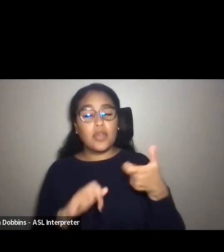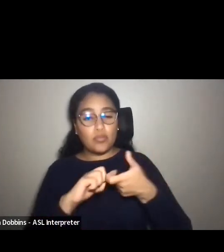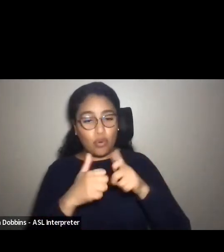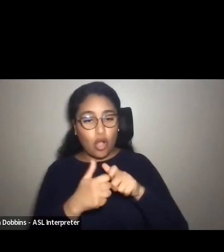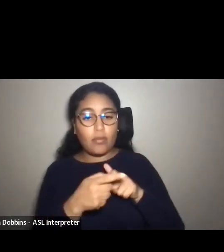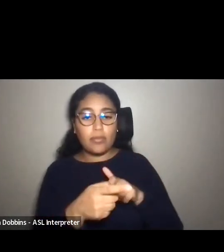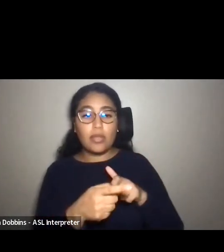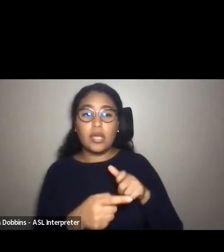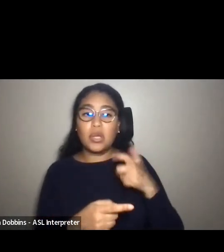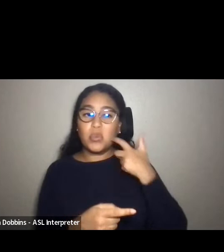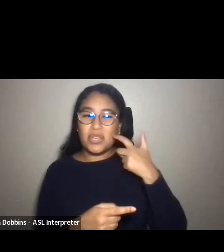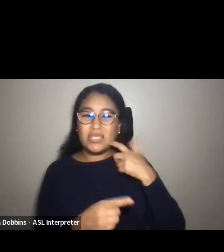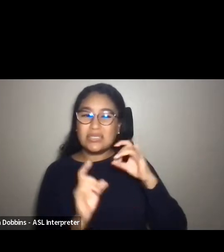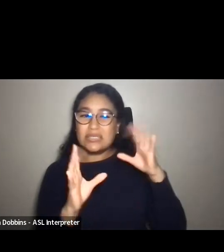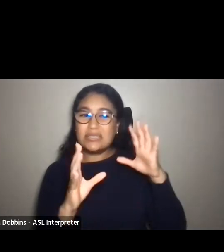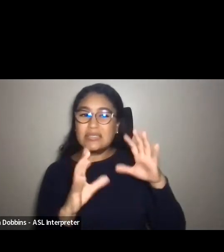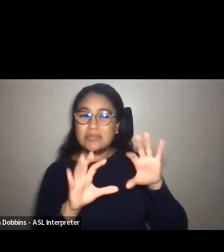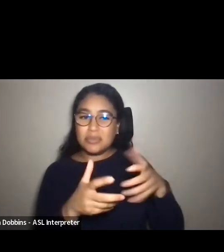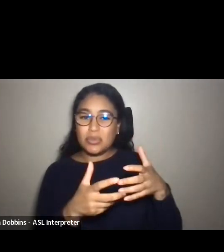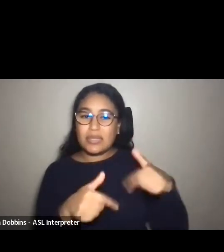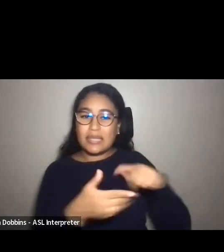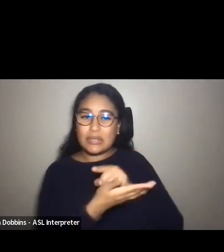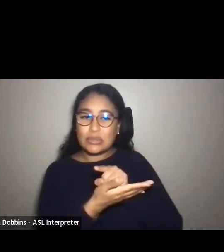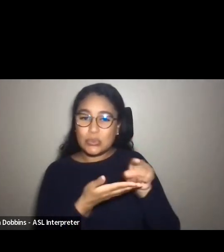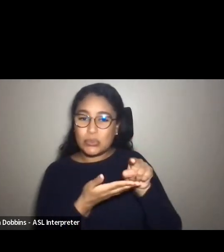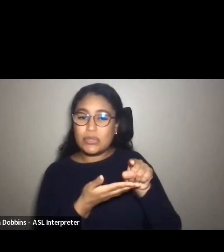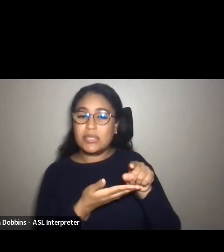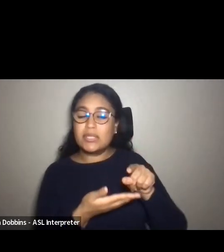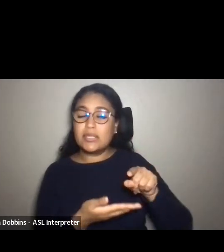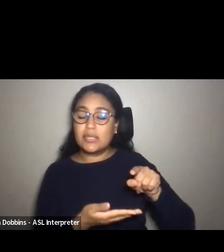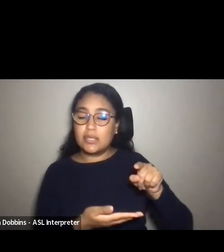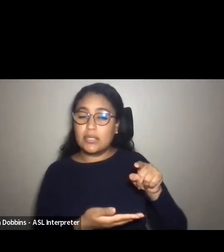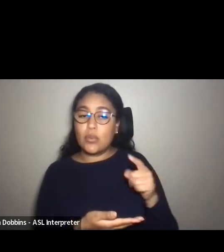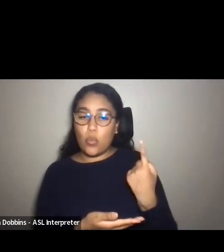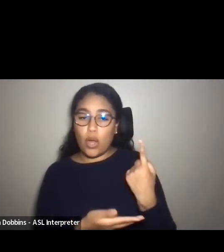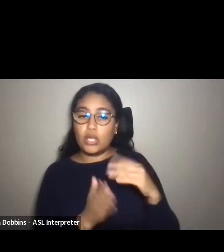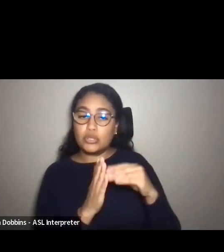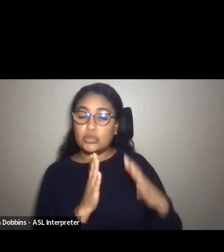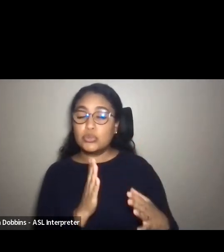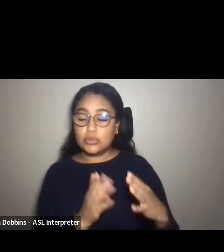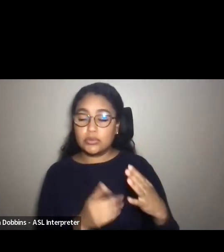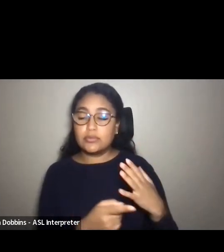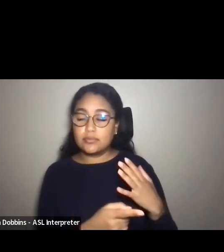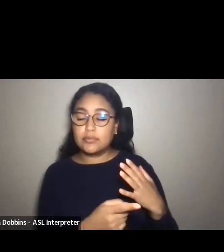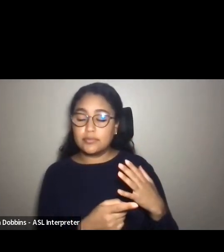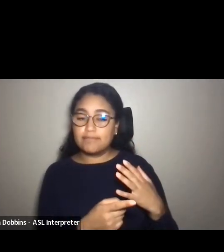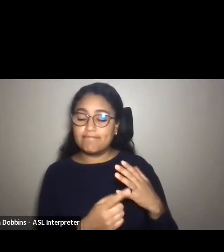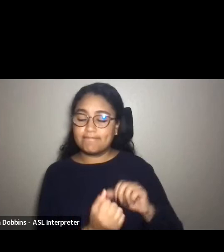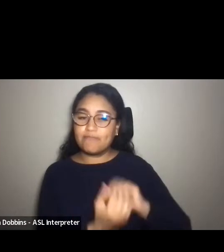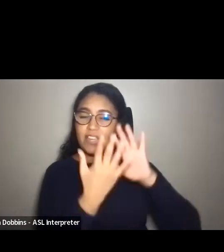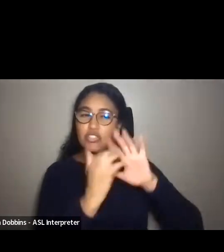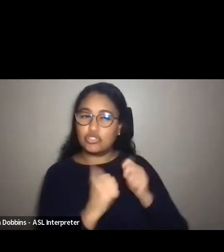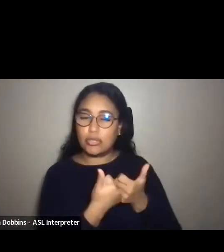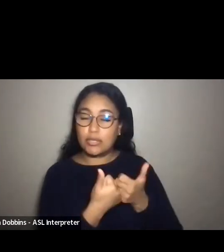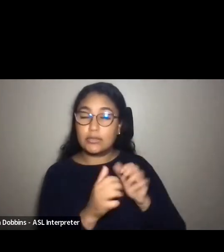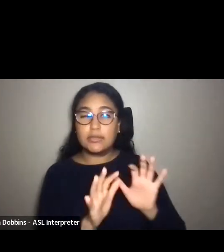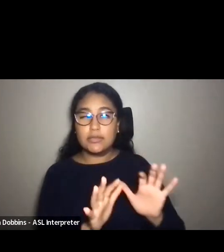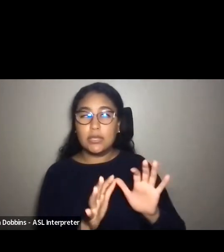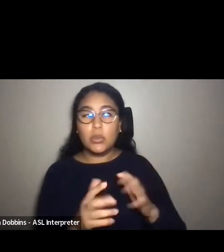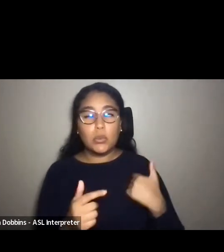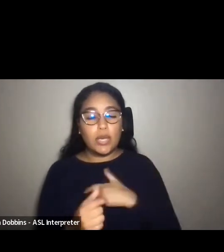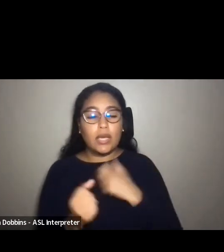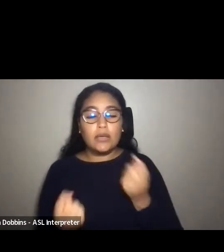violence happening this week with one of our students. So there's just so